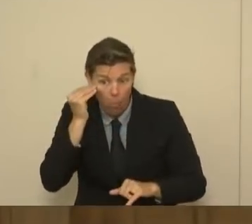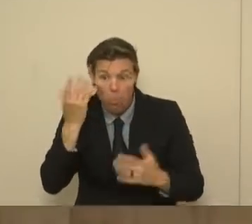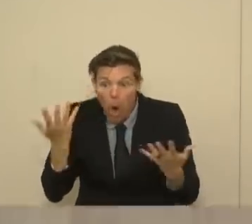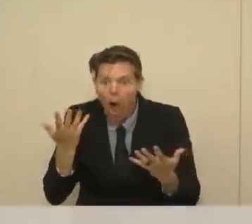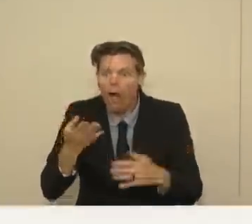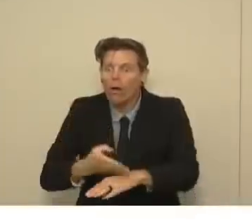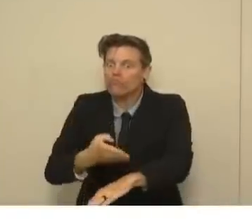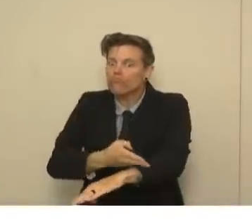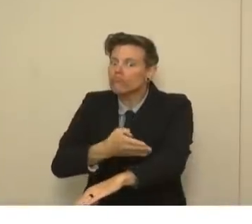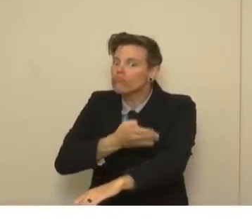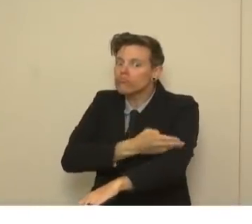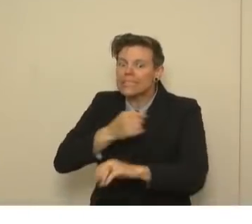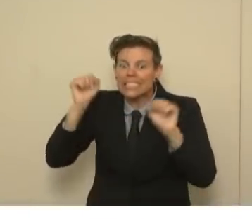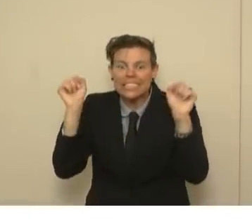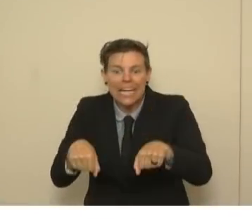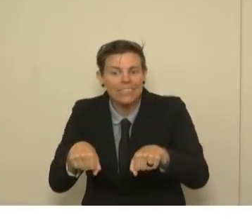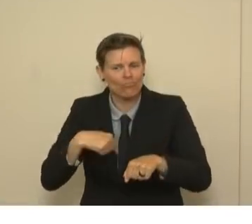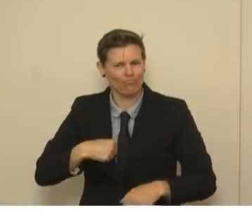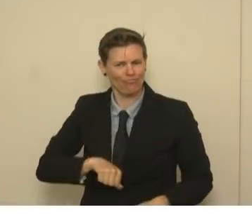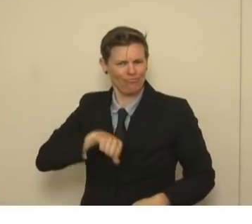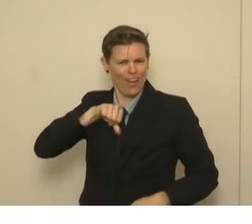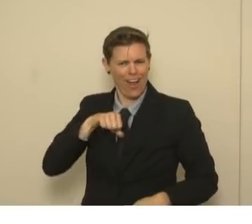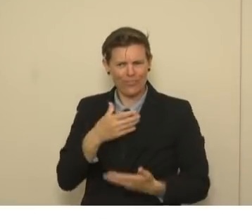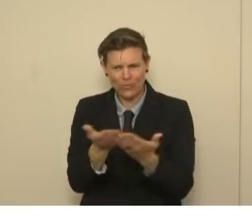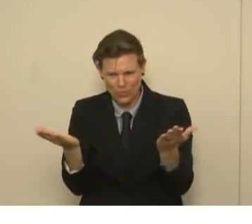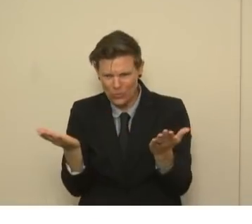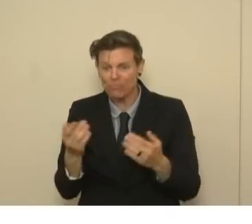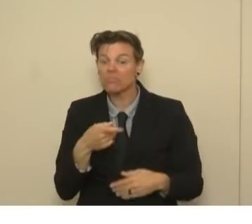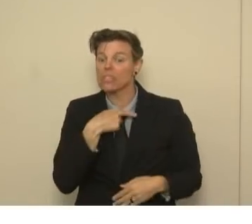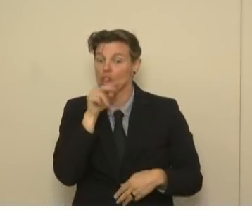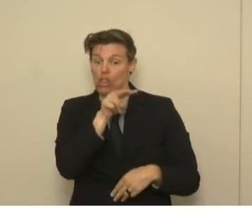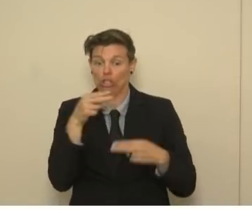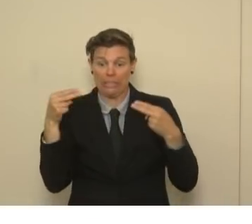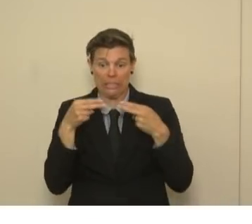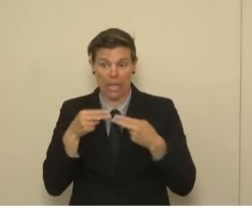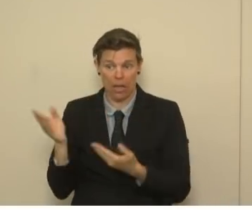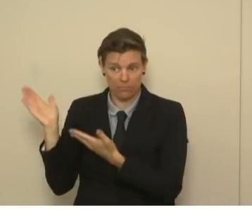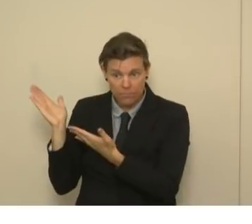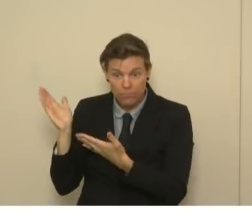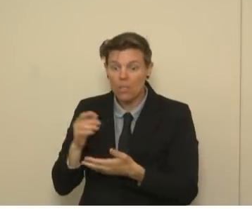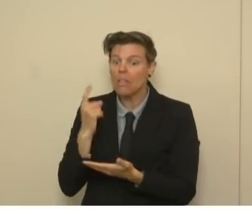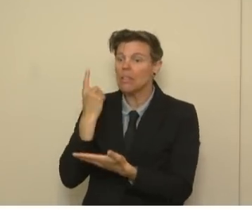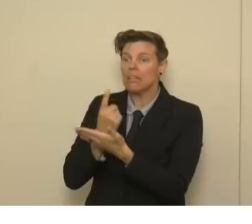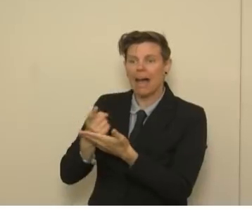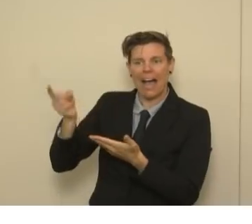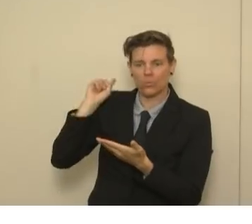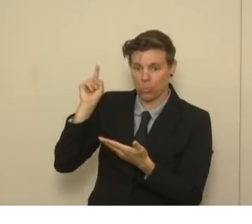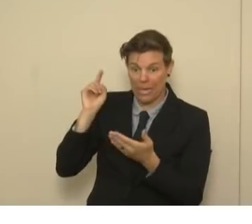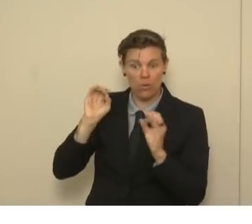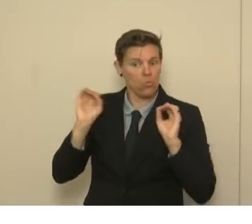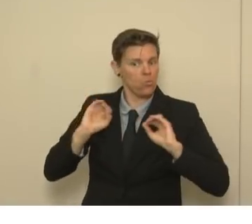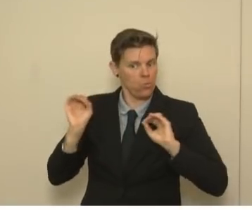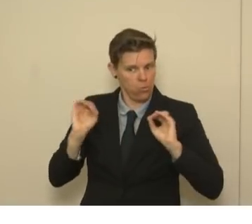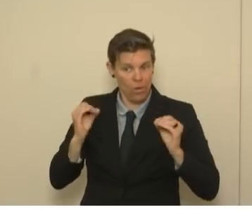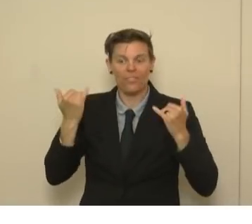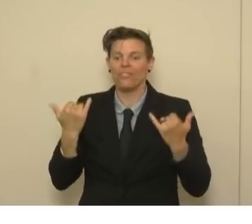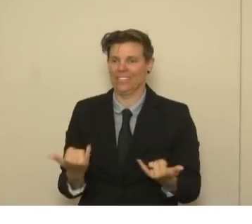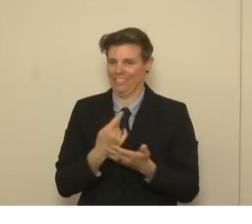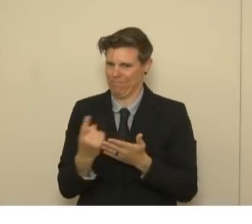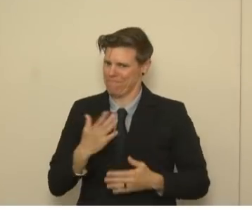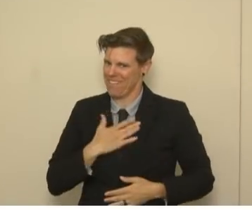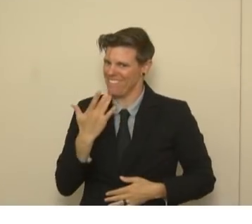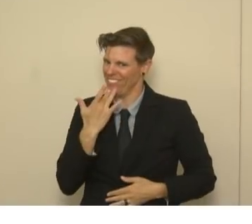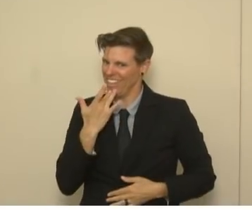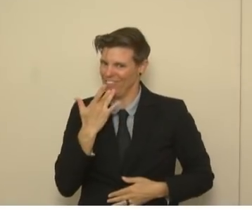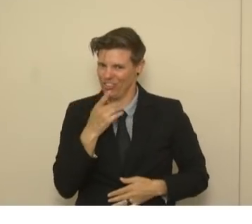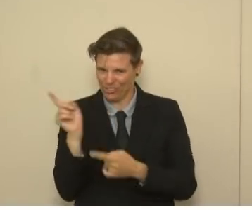right to the slides. This slide I didn't have in last week. It's my favorite slide, though, and what we see is that we're